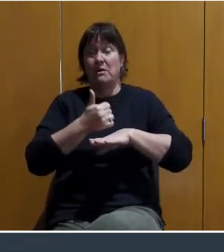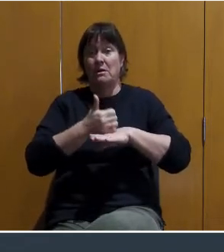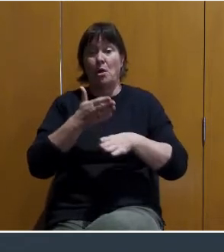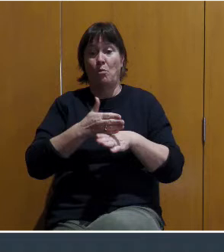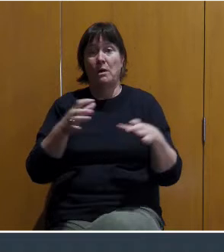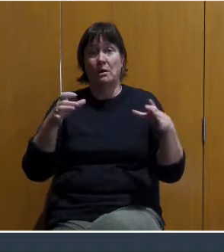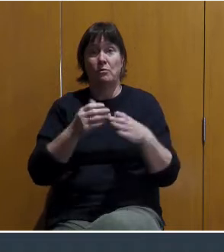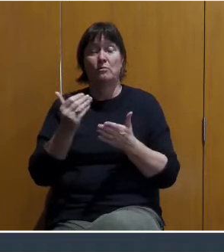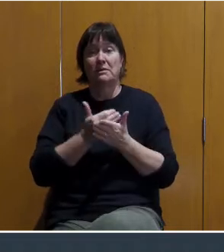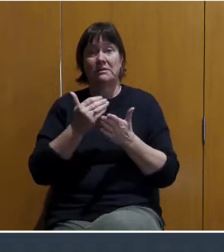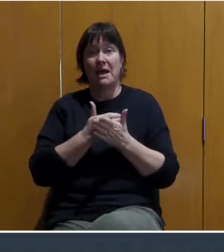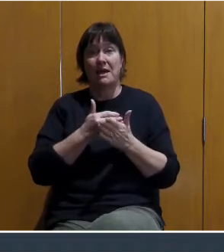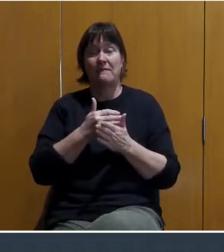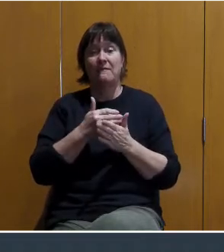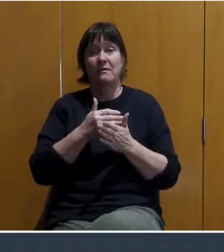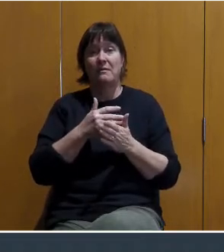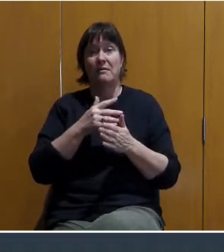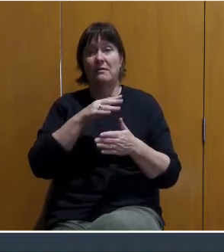the first area. The second area